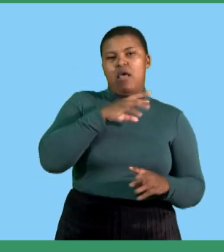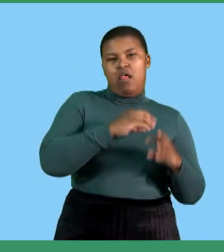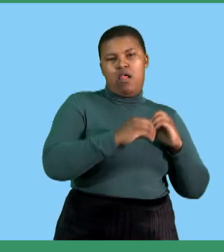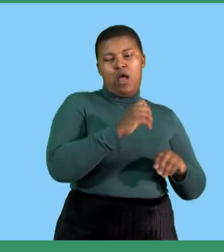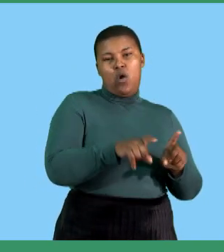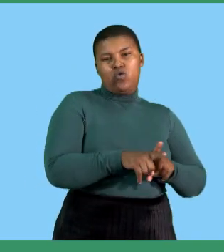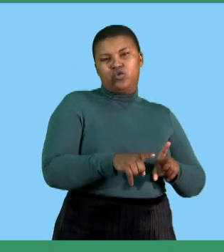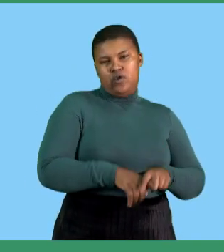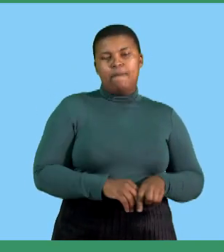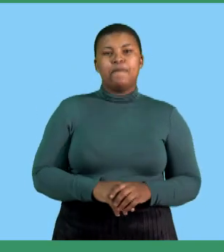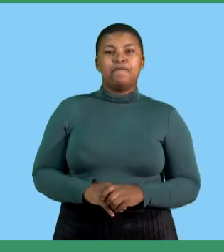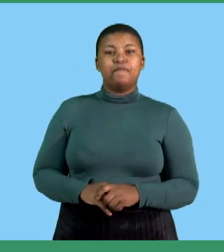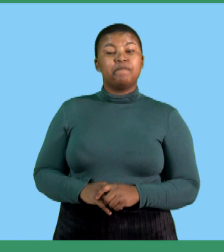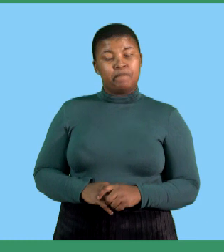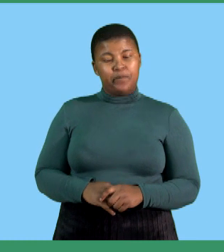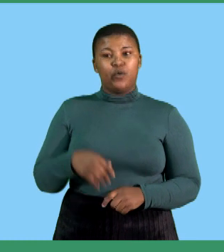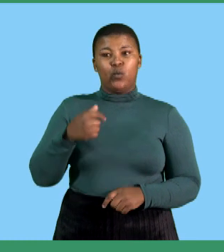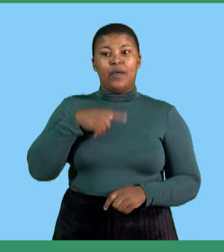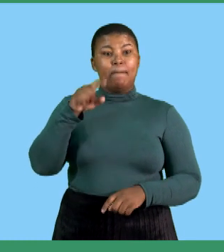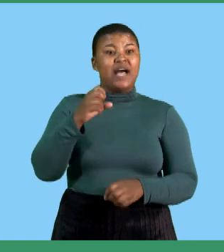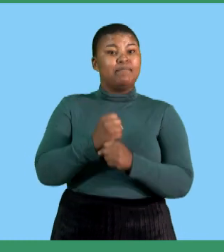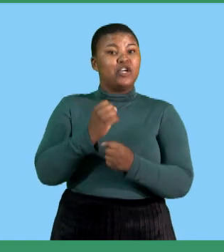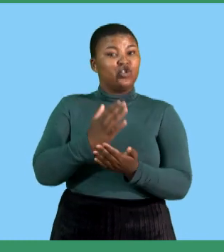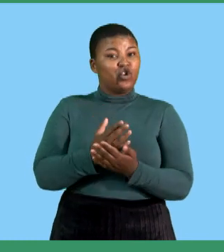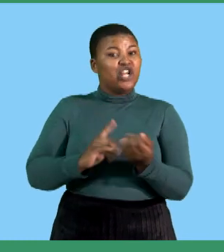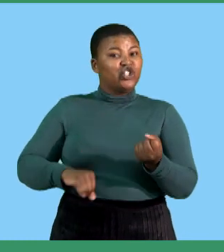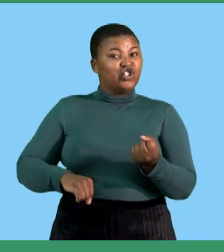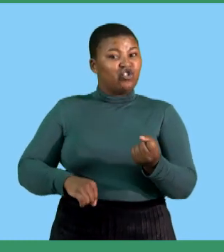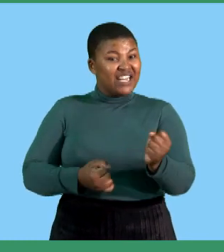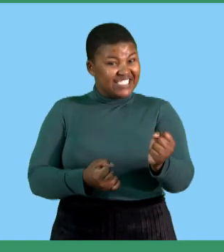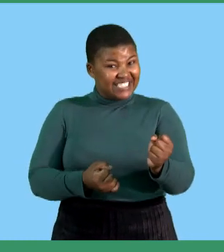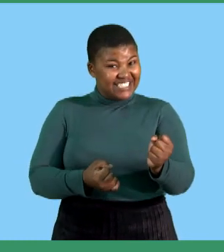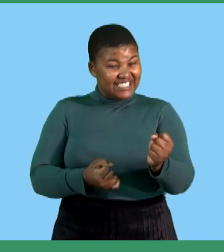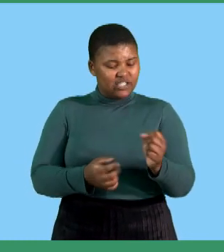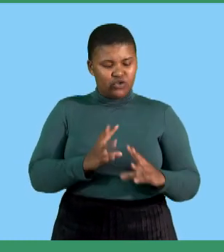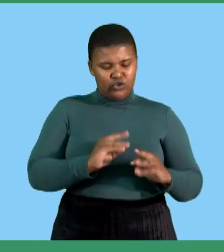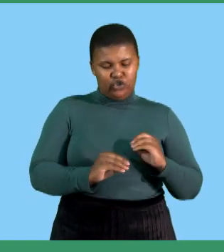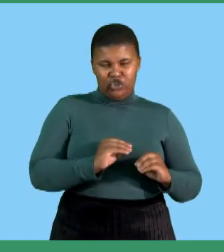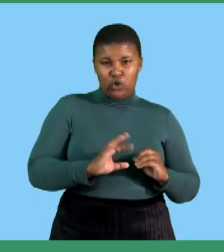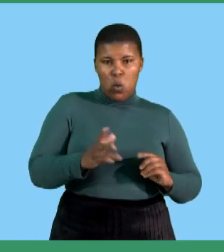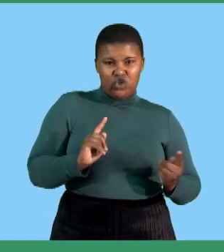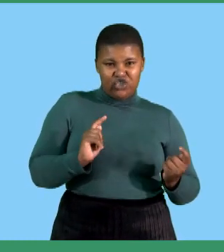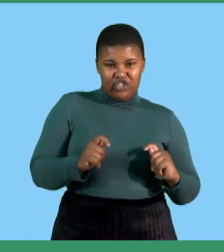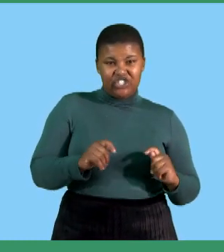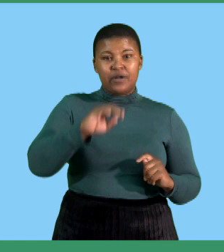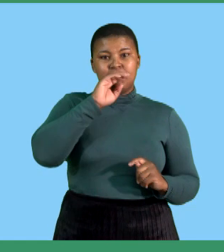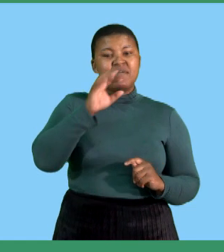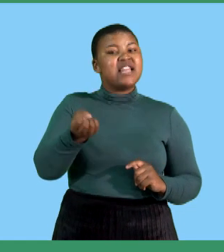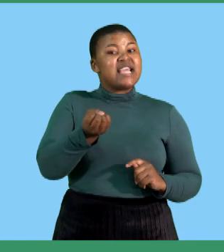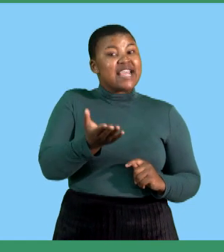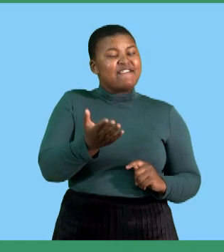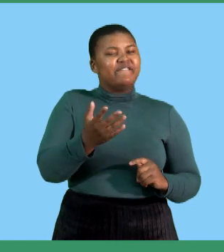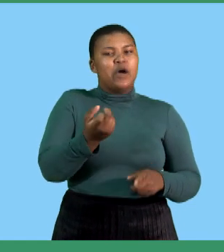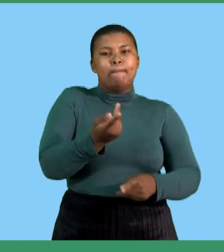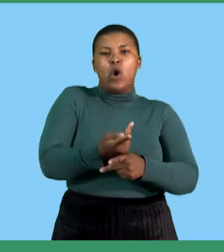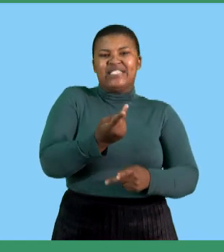sale. We must also then devise strategies so that we can provide goods or